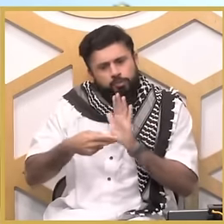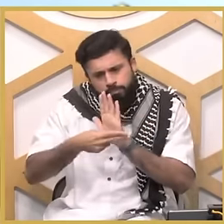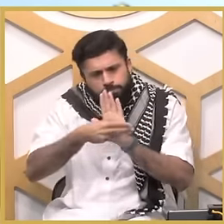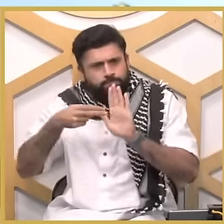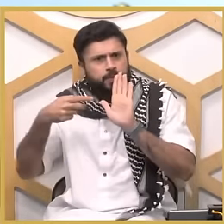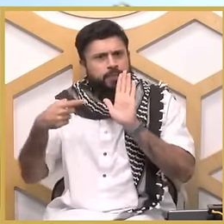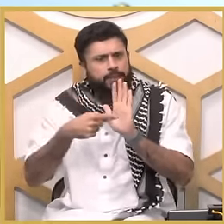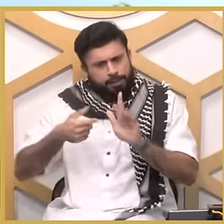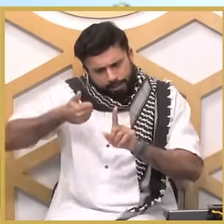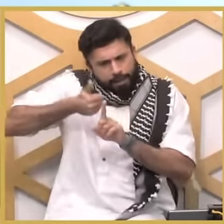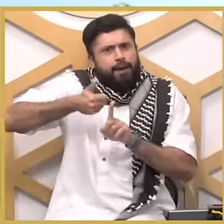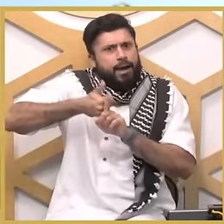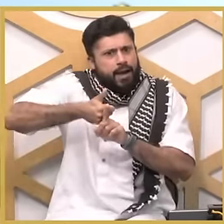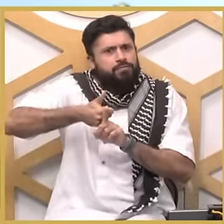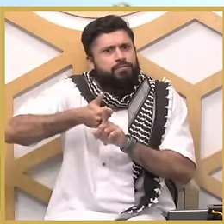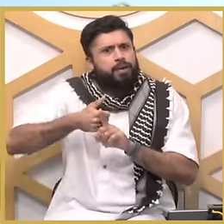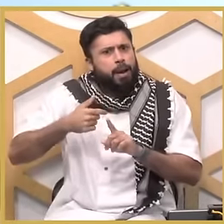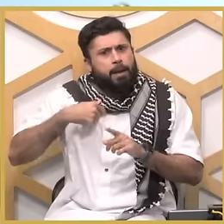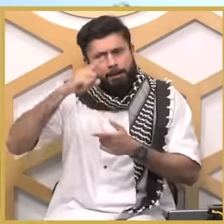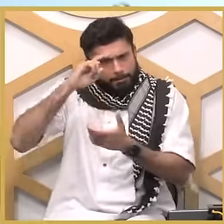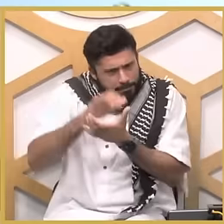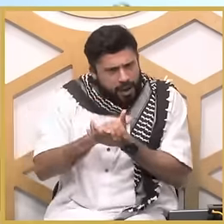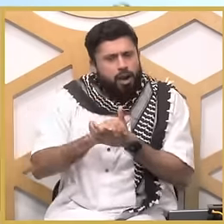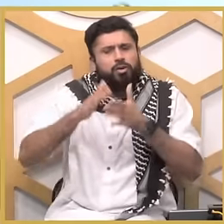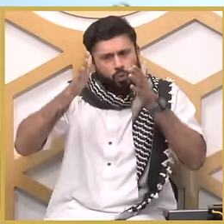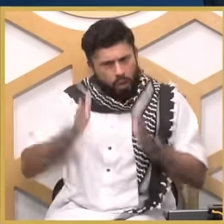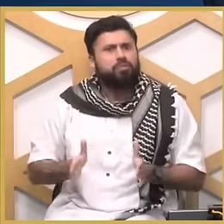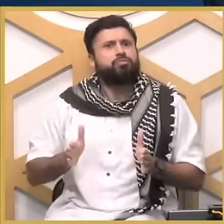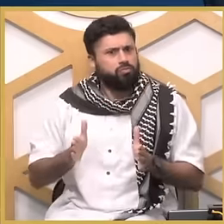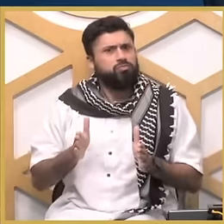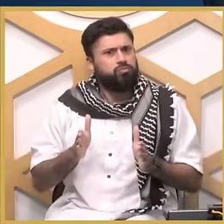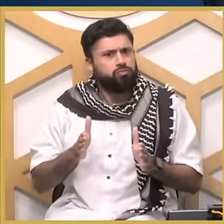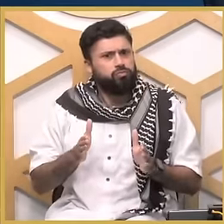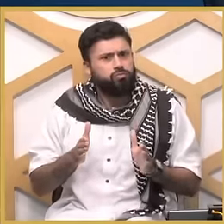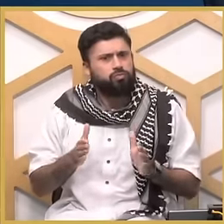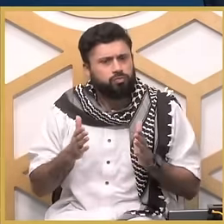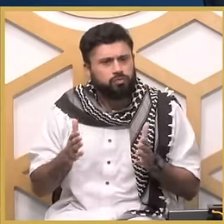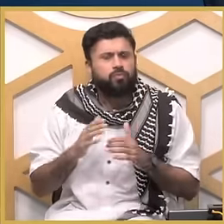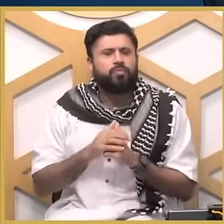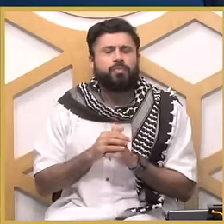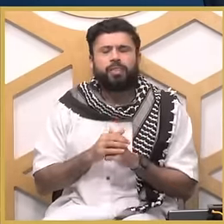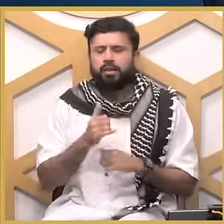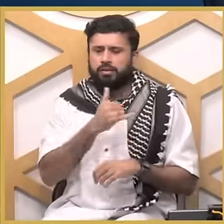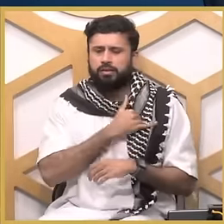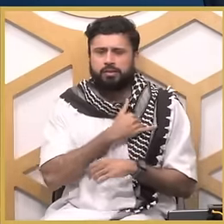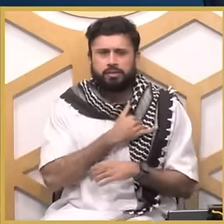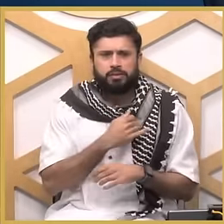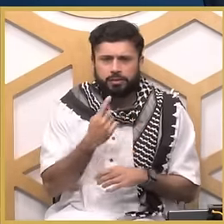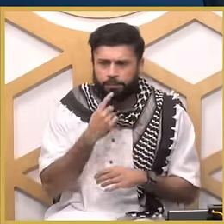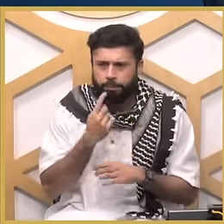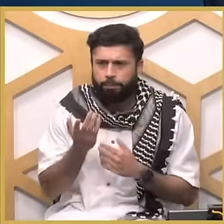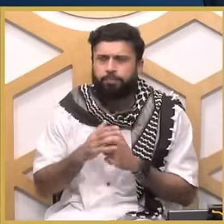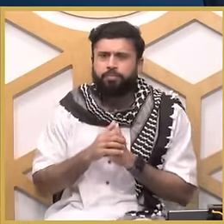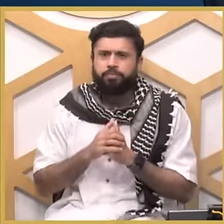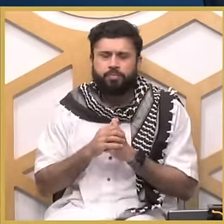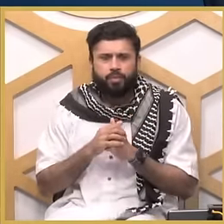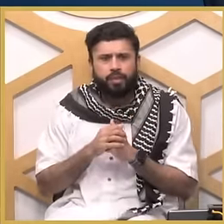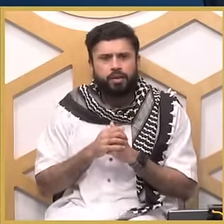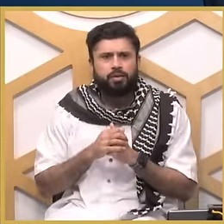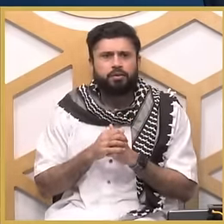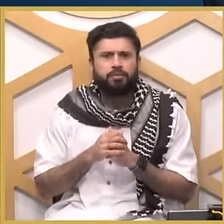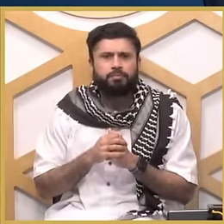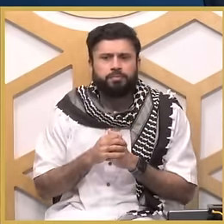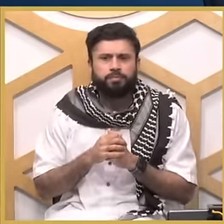in the arrival sense. And yeah, you're looking amanu udkhulu fi silmi kafa, which you udkhulu in Islam wholeheartedly. Yeah. And as Allah described Bani Israel,